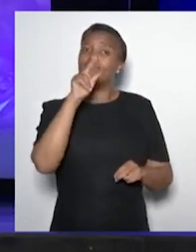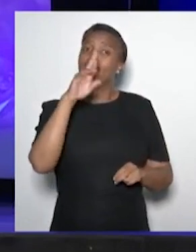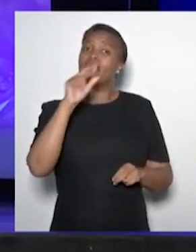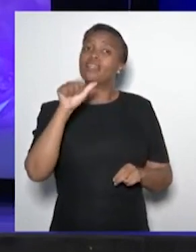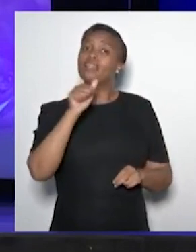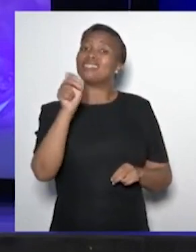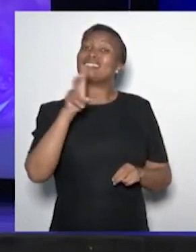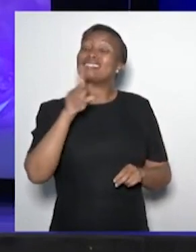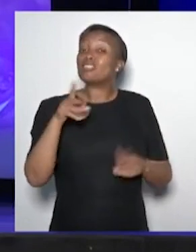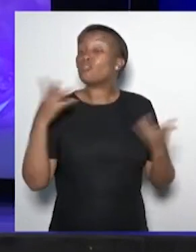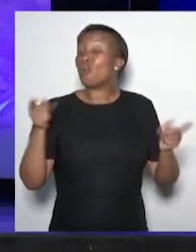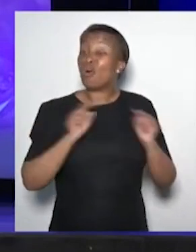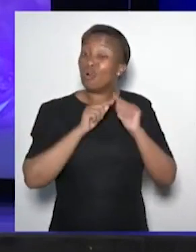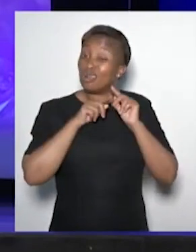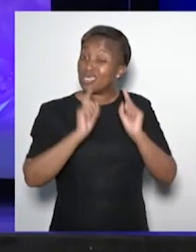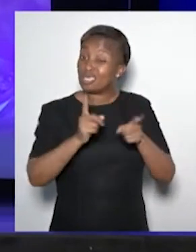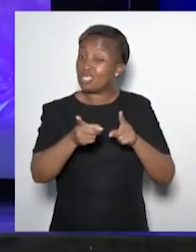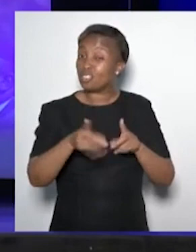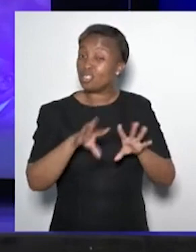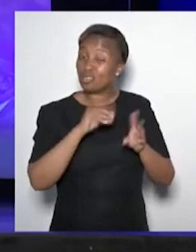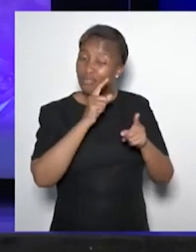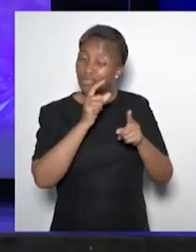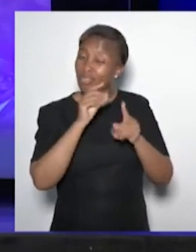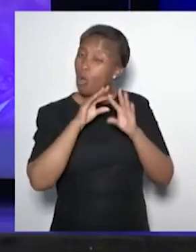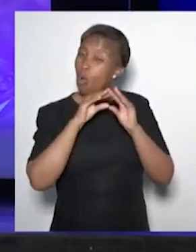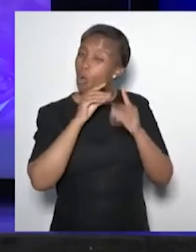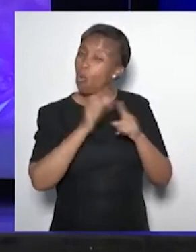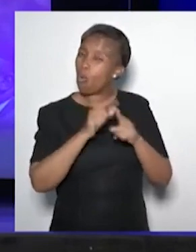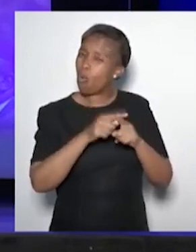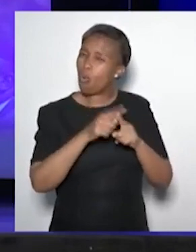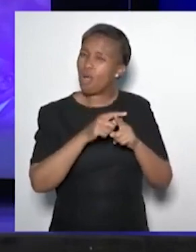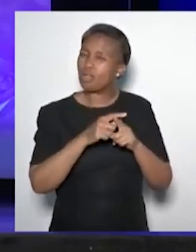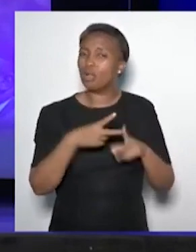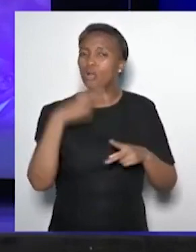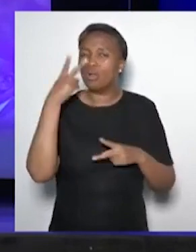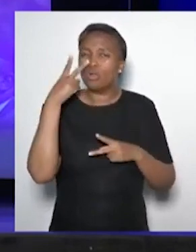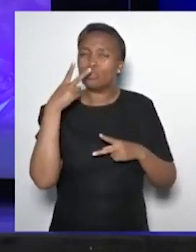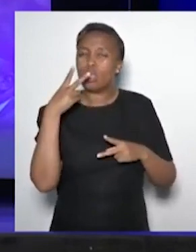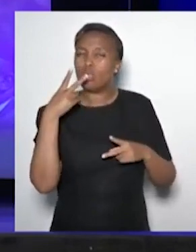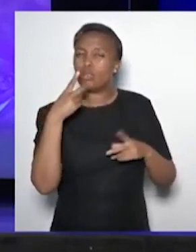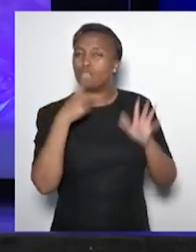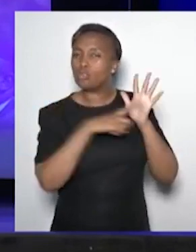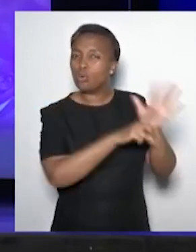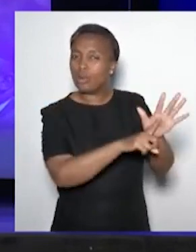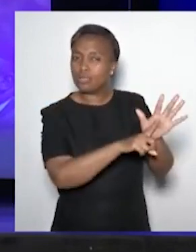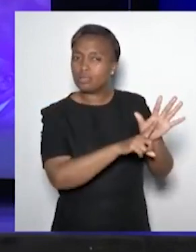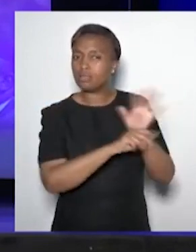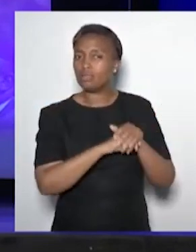showed disbelief and prejudice.